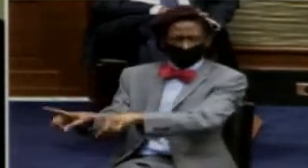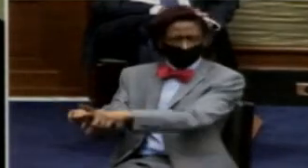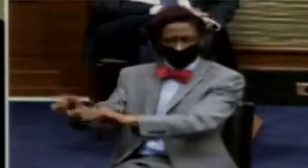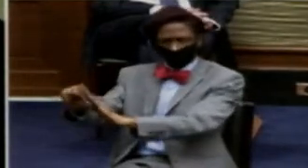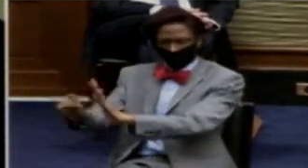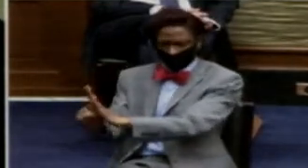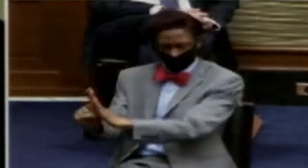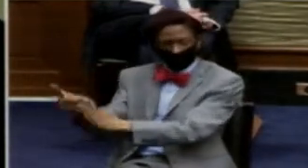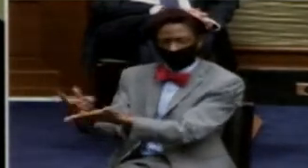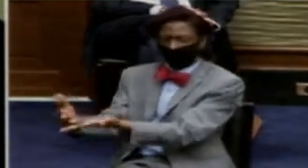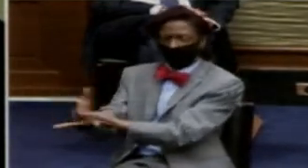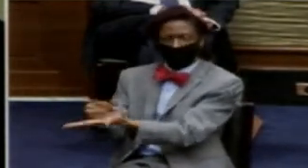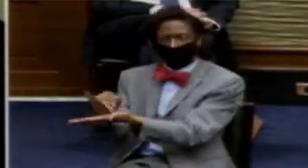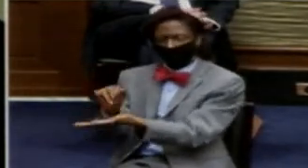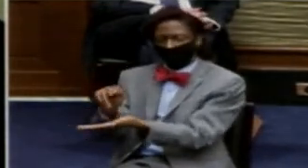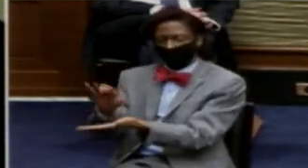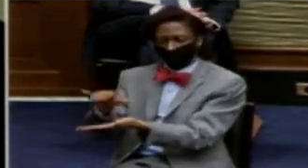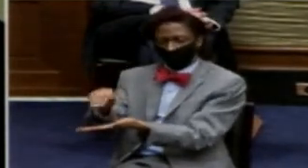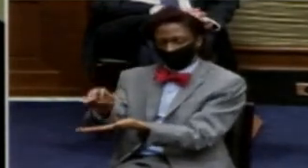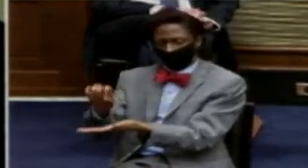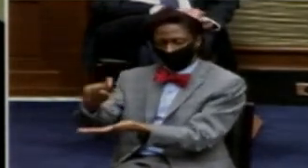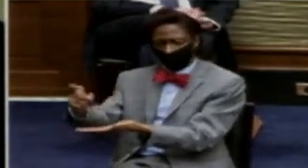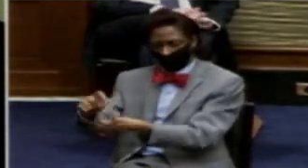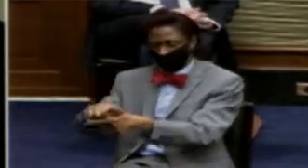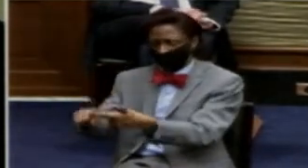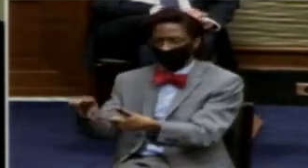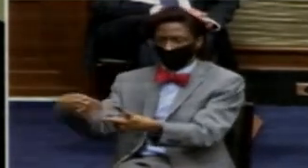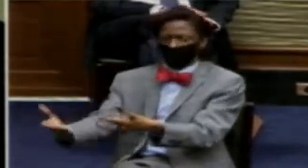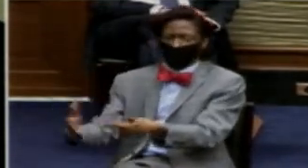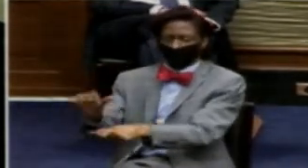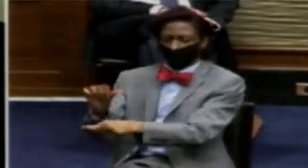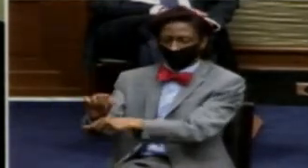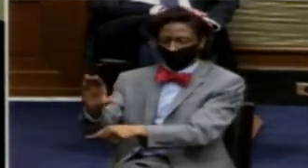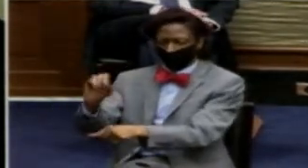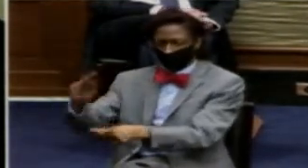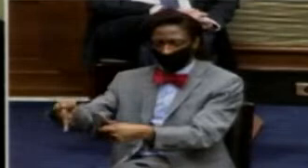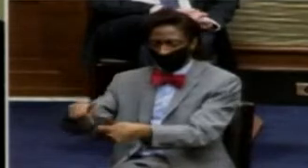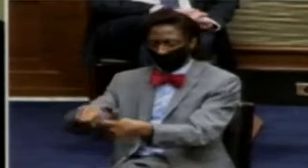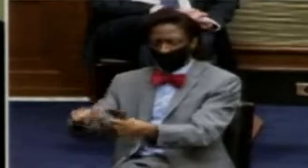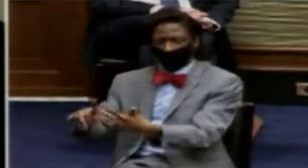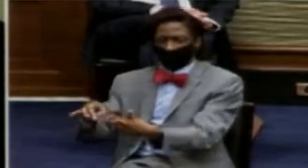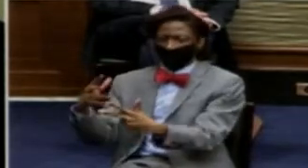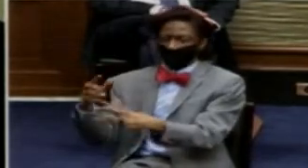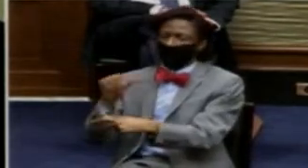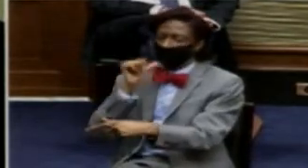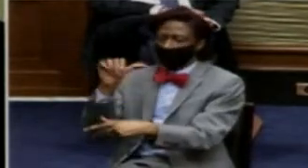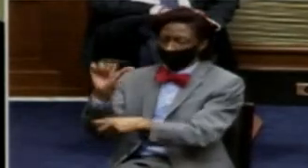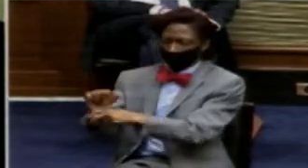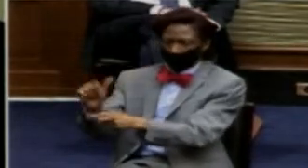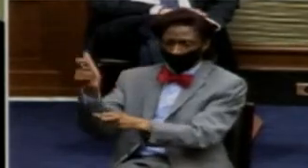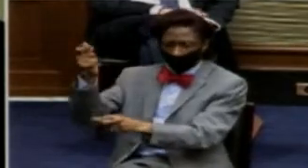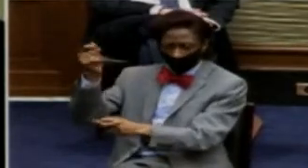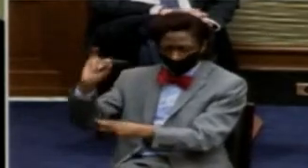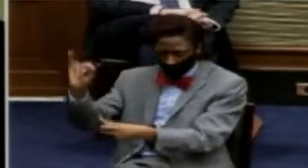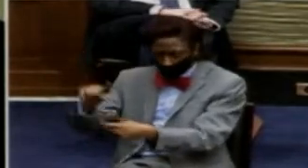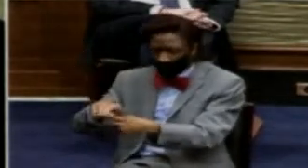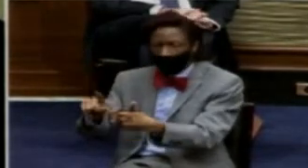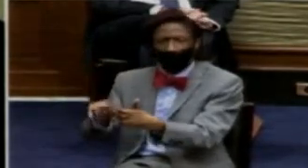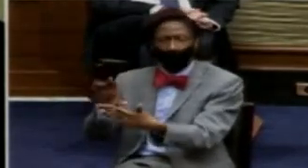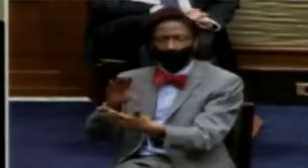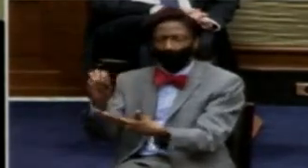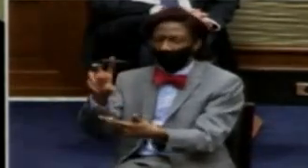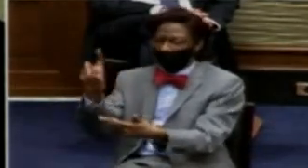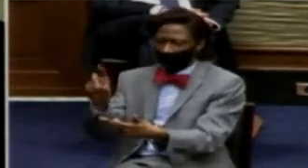collects income taxes, administers workers' compensation and unemployment insurance, and runs a department of motor vehicles.